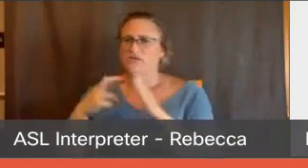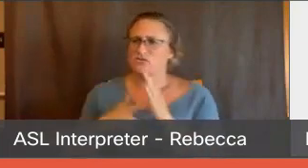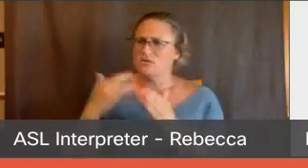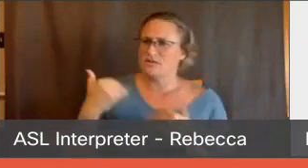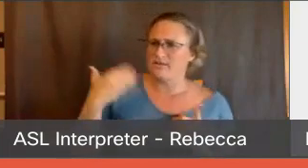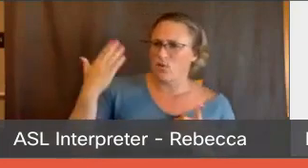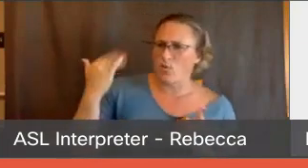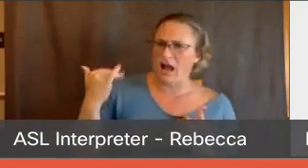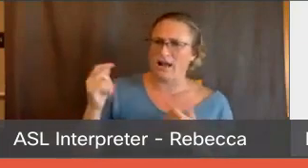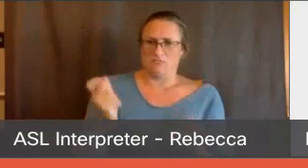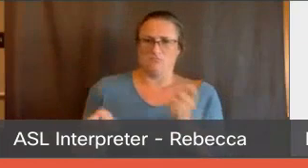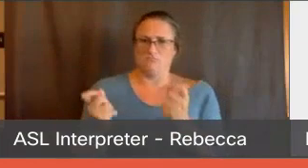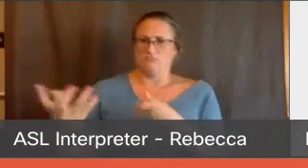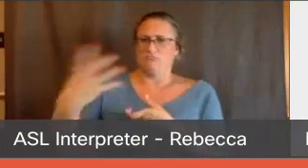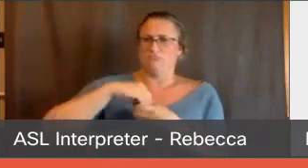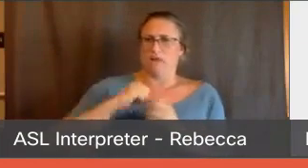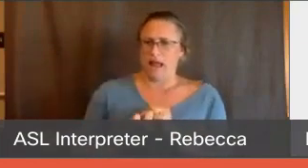more people into this discussion?